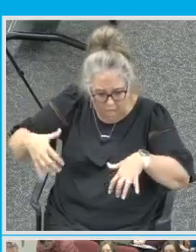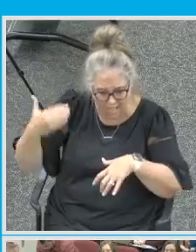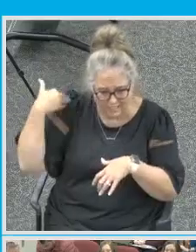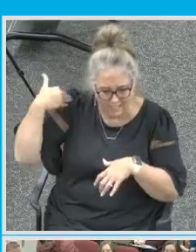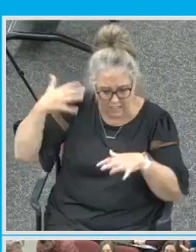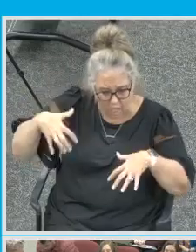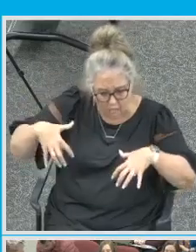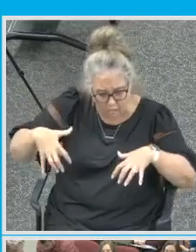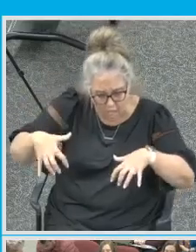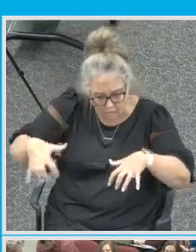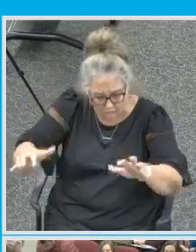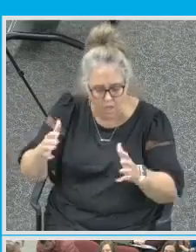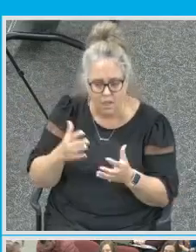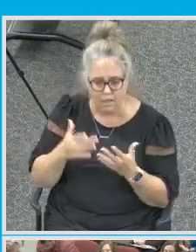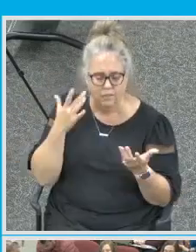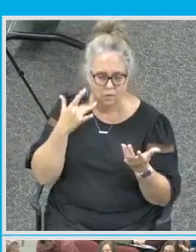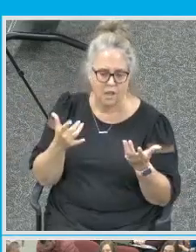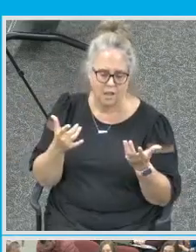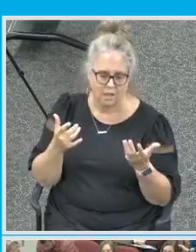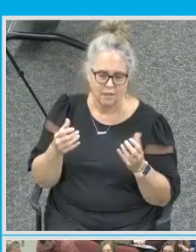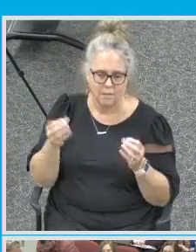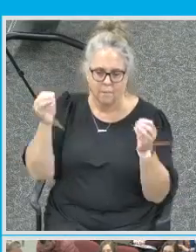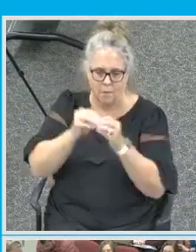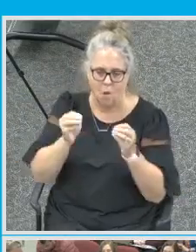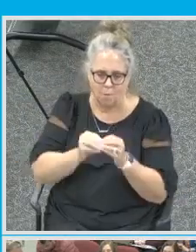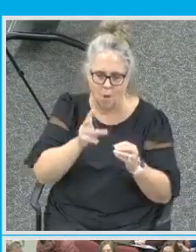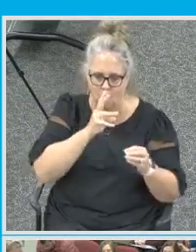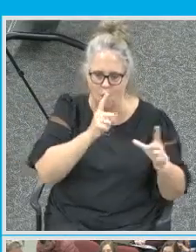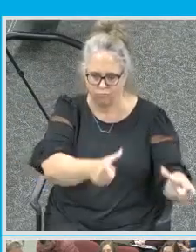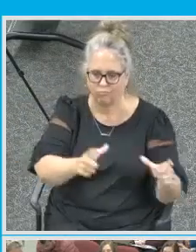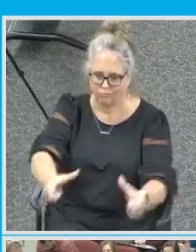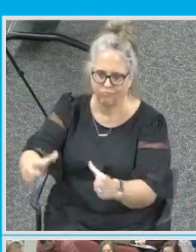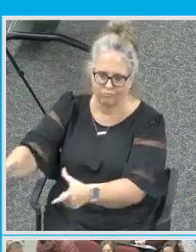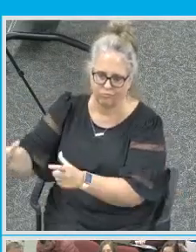this year, it seems. But I think we're still left over